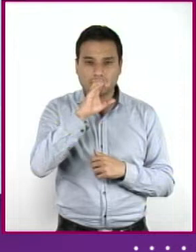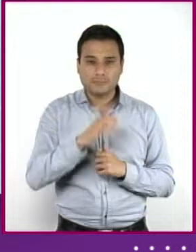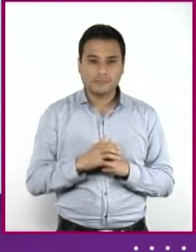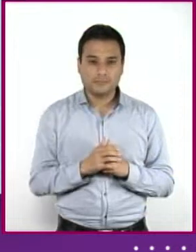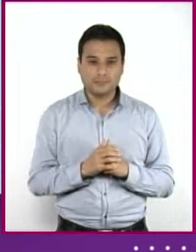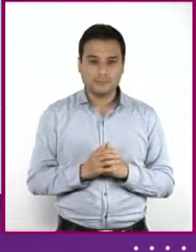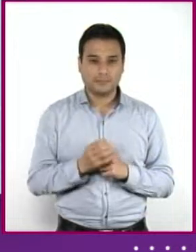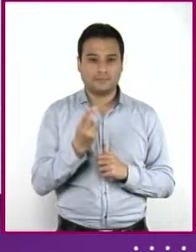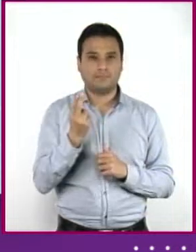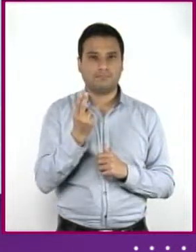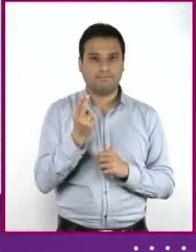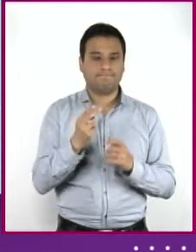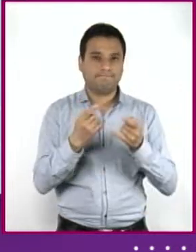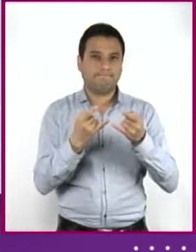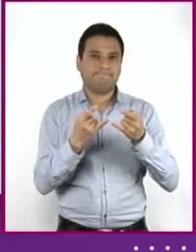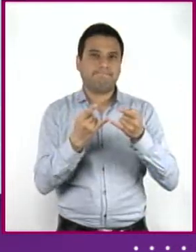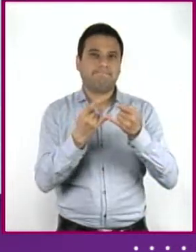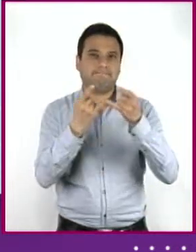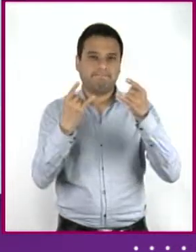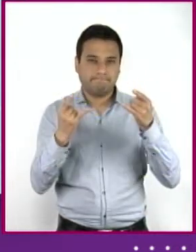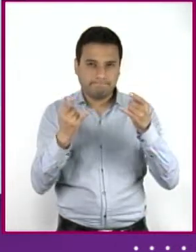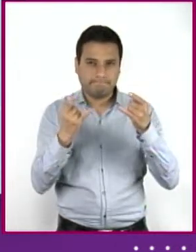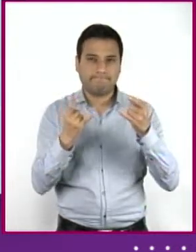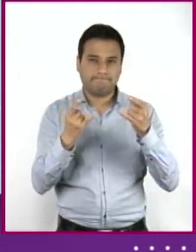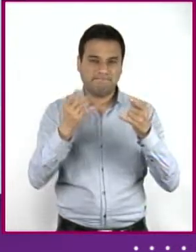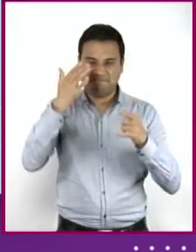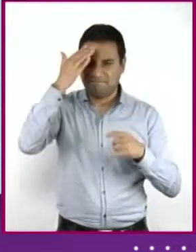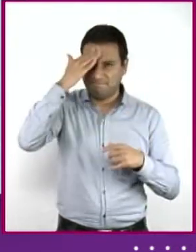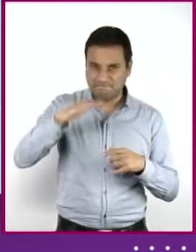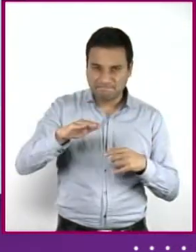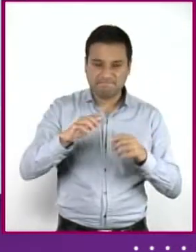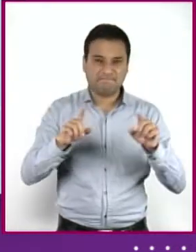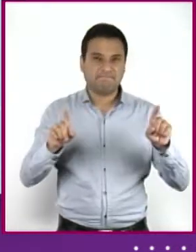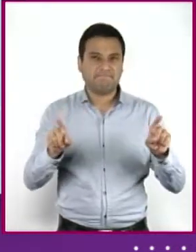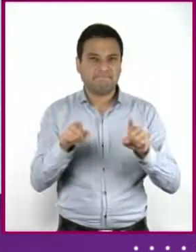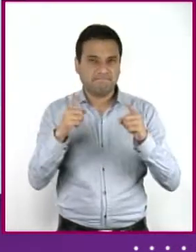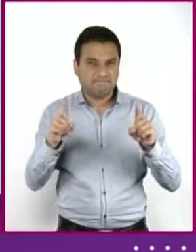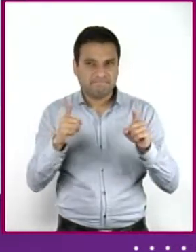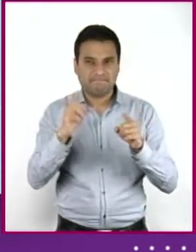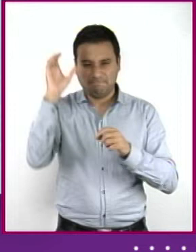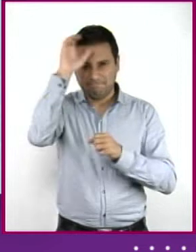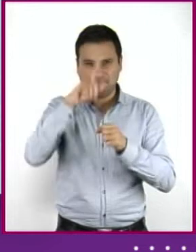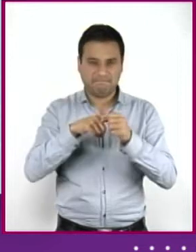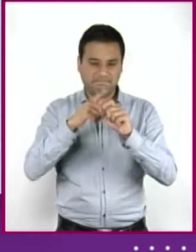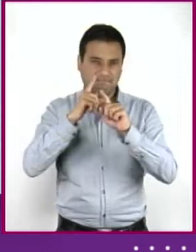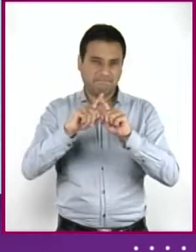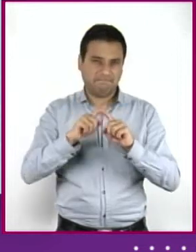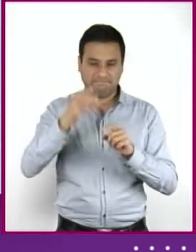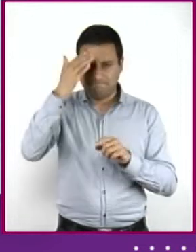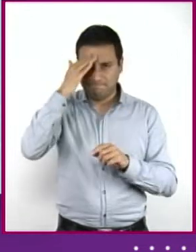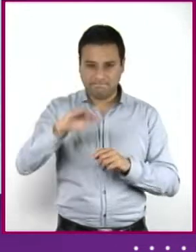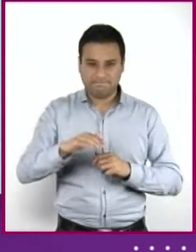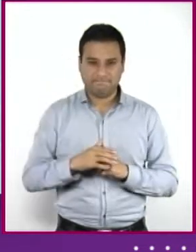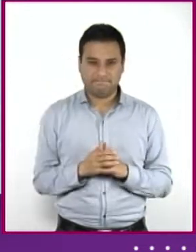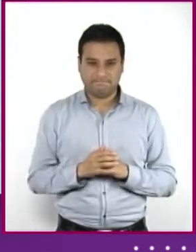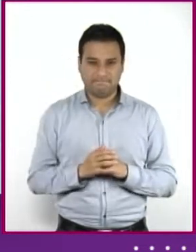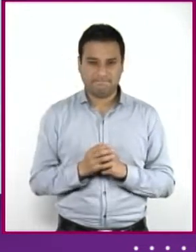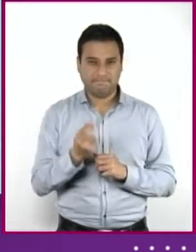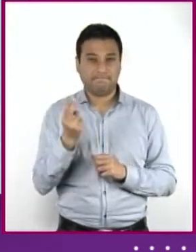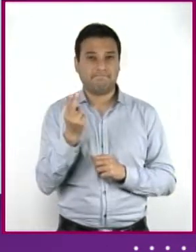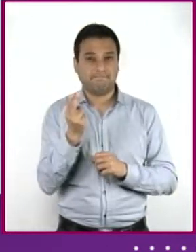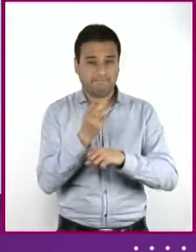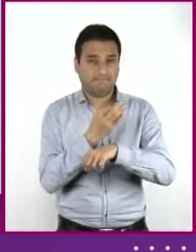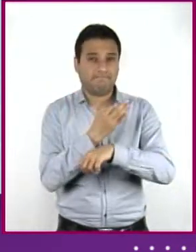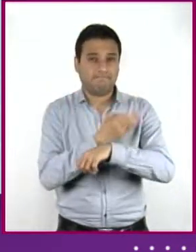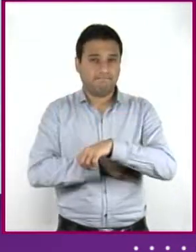Must be interested in history, music, and general culture. Must be available to work afternoons